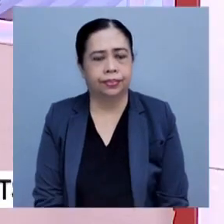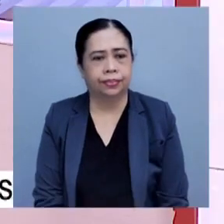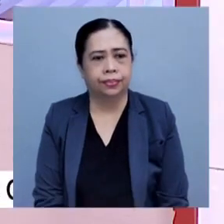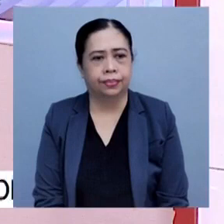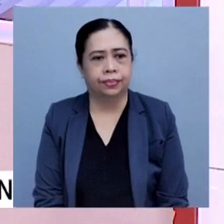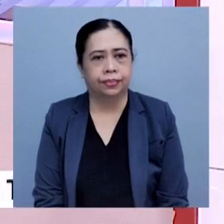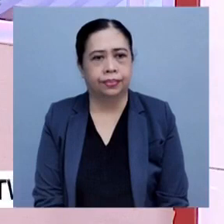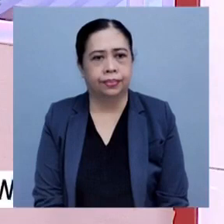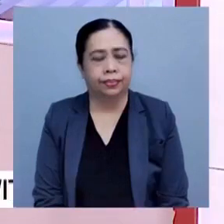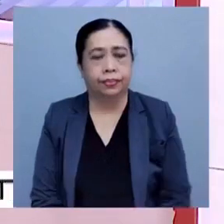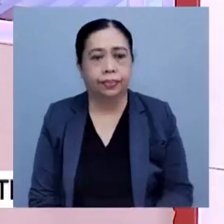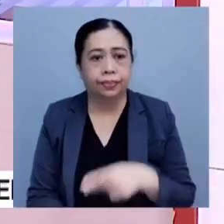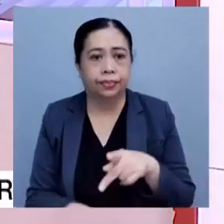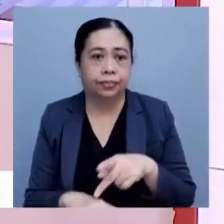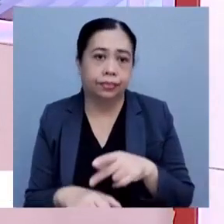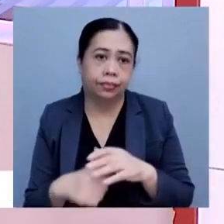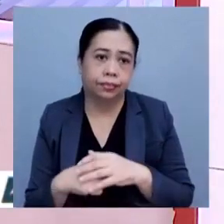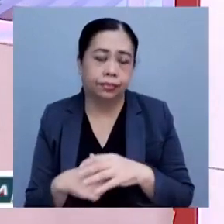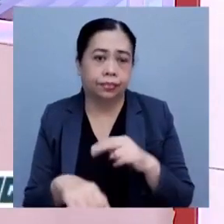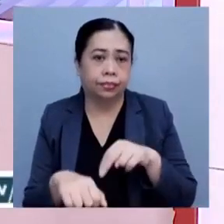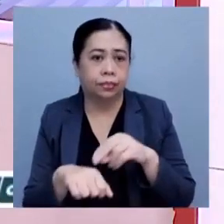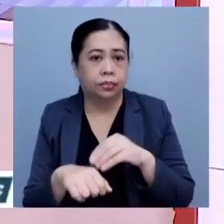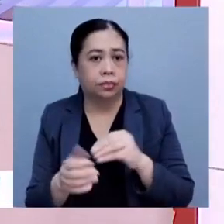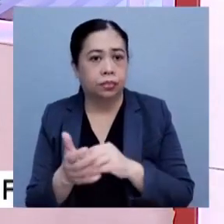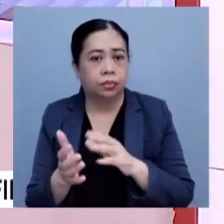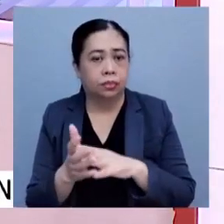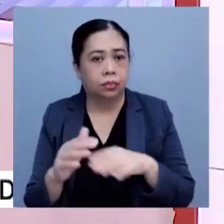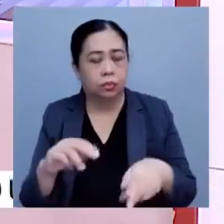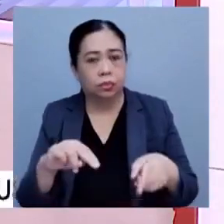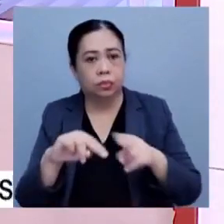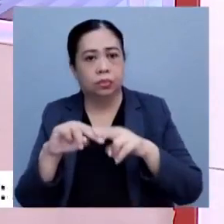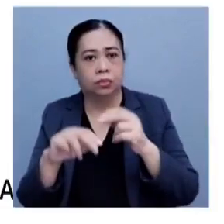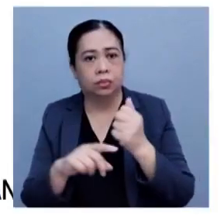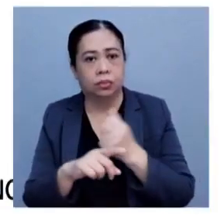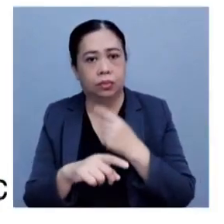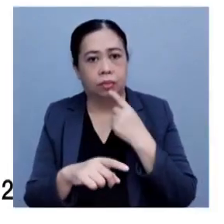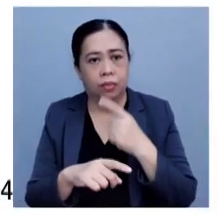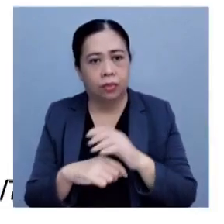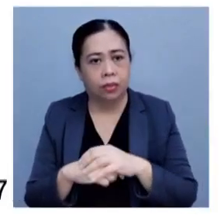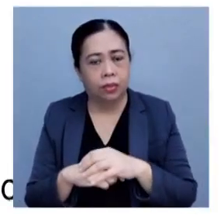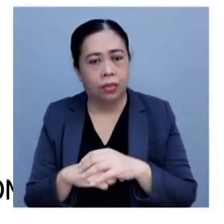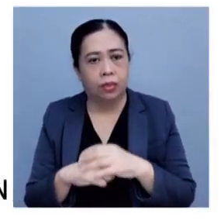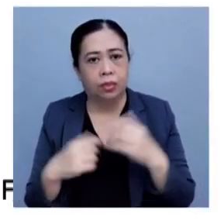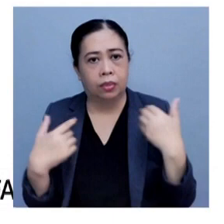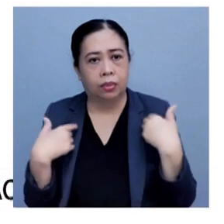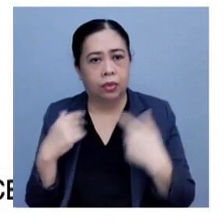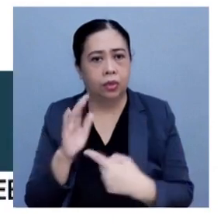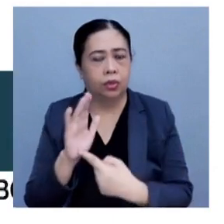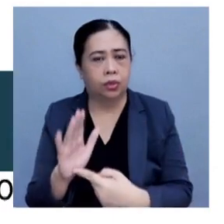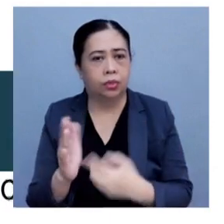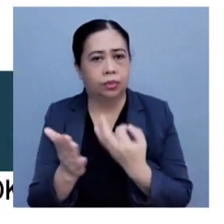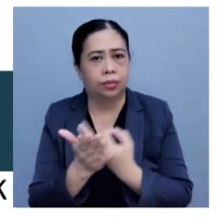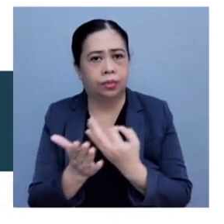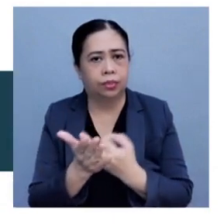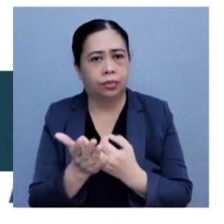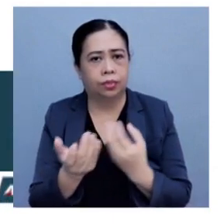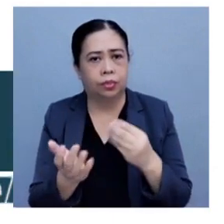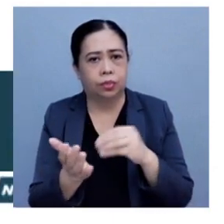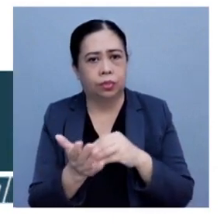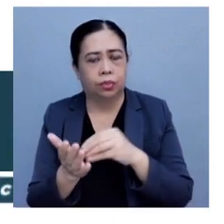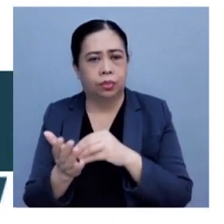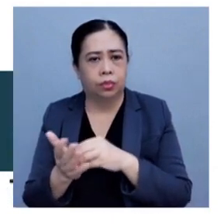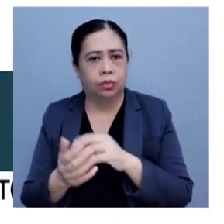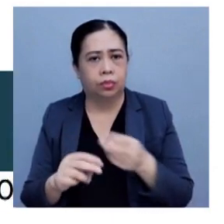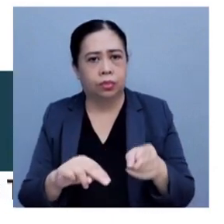tomorrow. The Philippines' national debt hits a new record in August. Data from the Treasury Bureau show financial obligations inched up